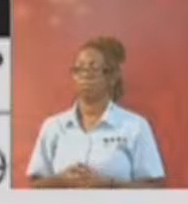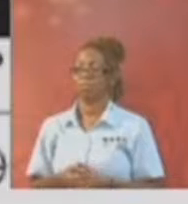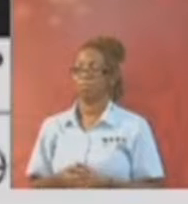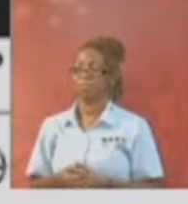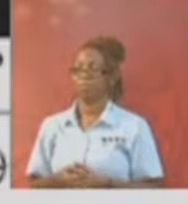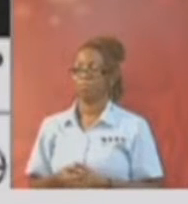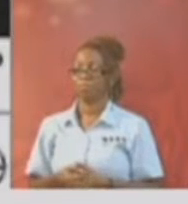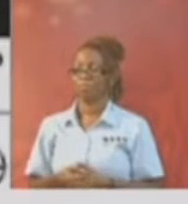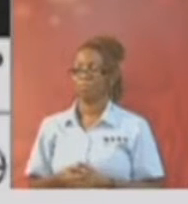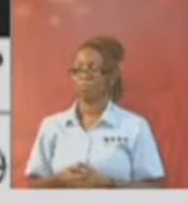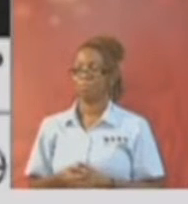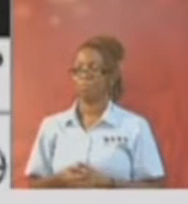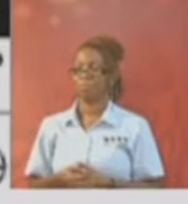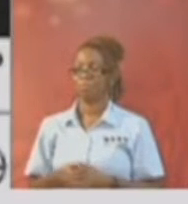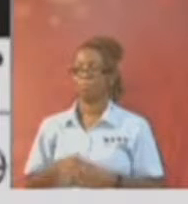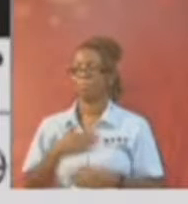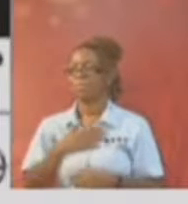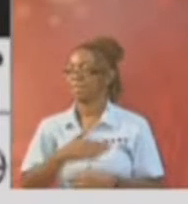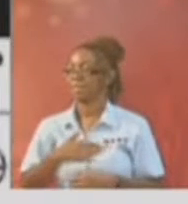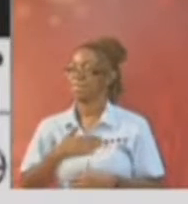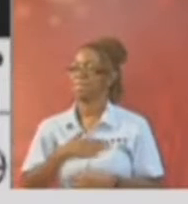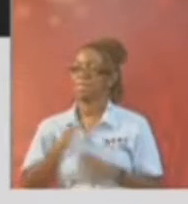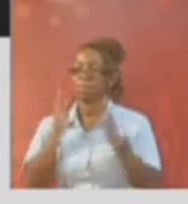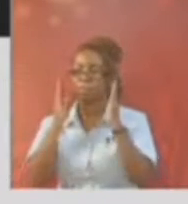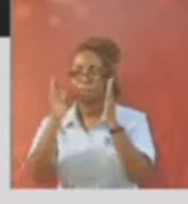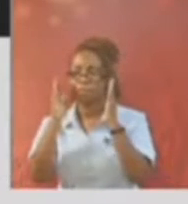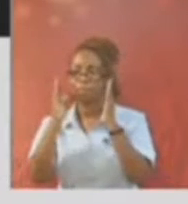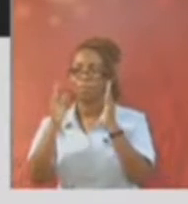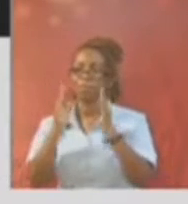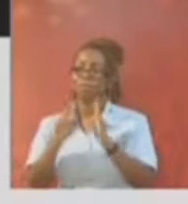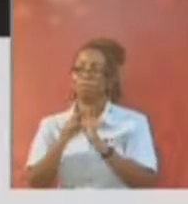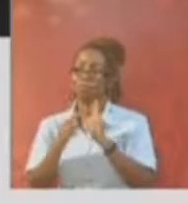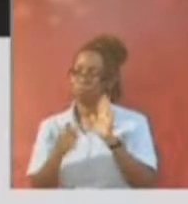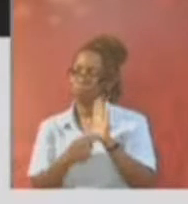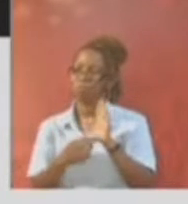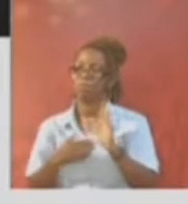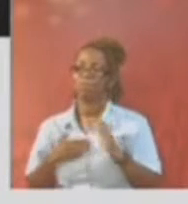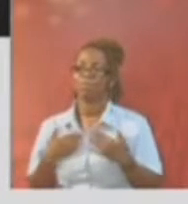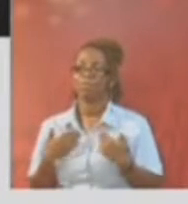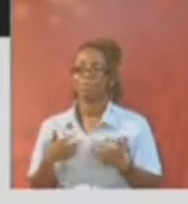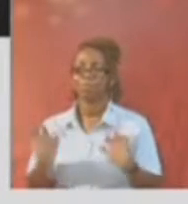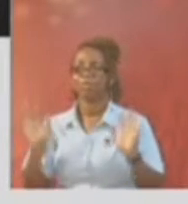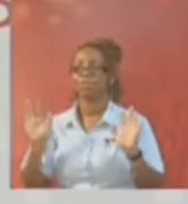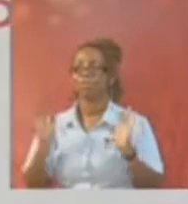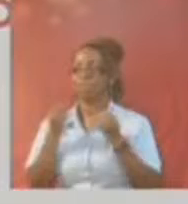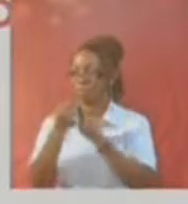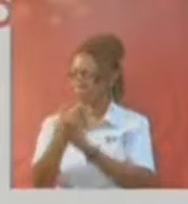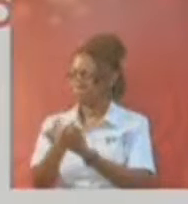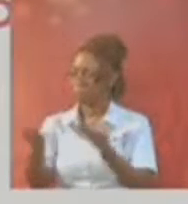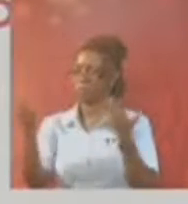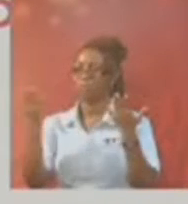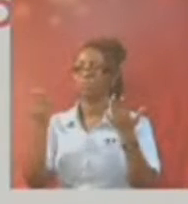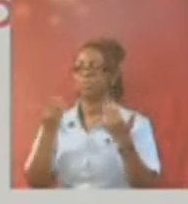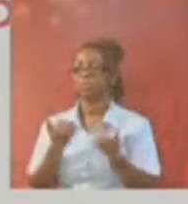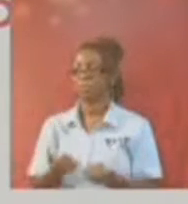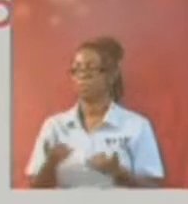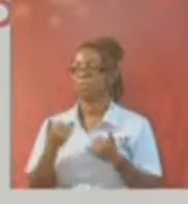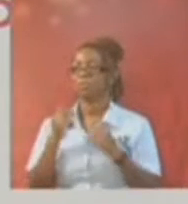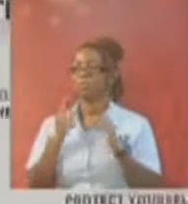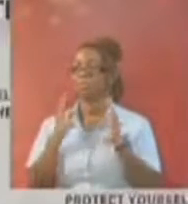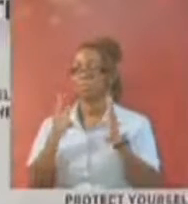want to reinforce that message. So that brings me quickly to the end of the epidemiologic update. I'll turn you back over to Mr.